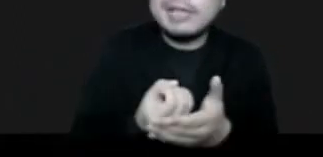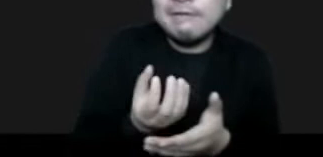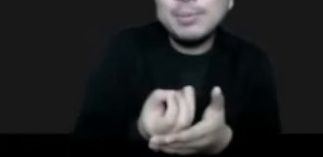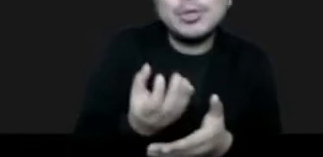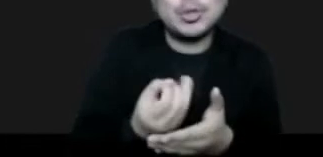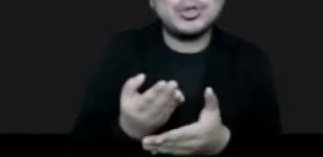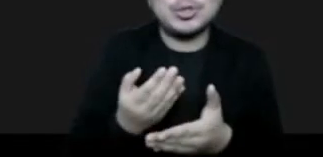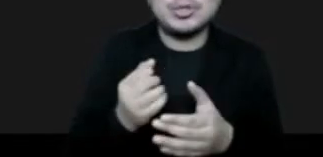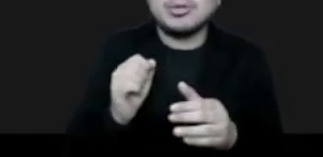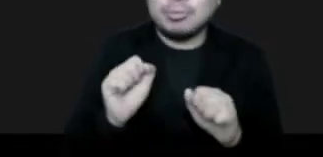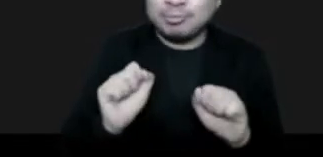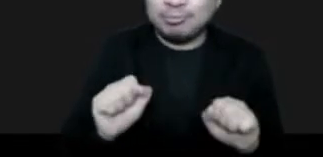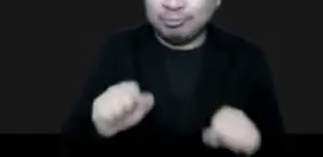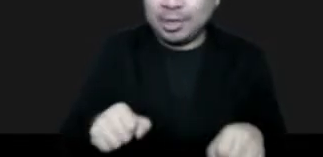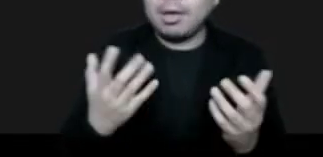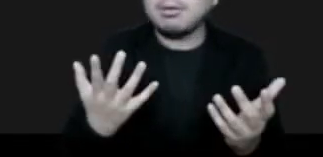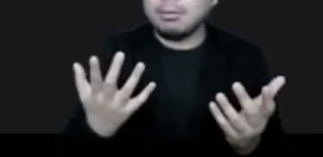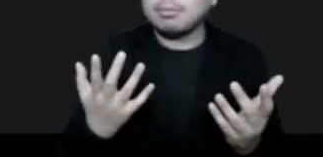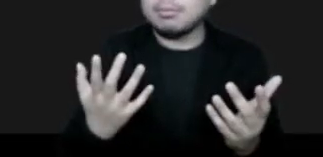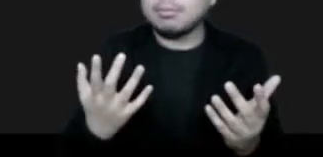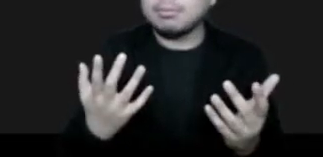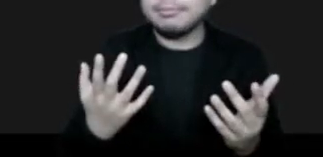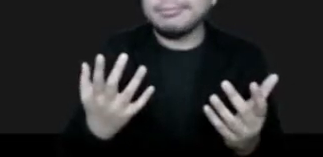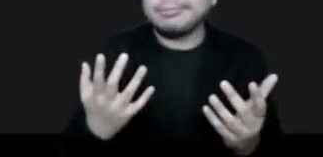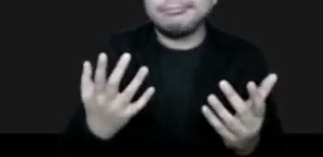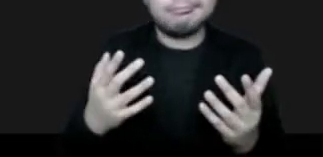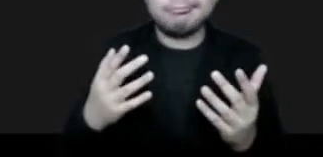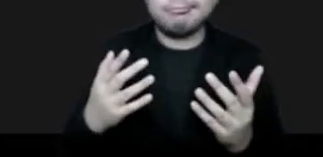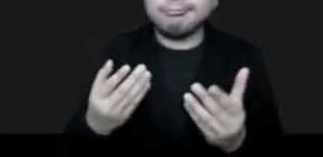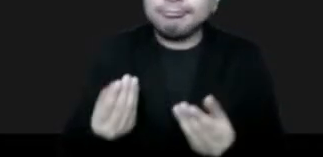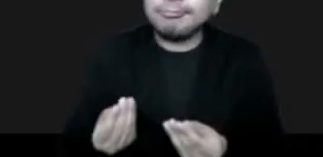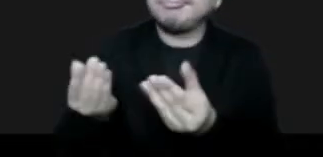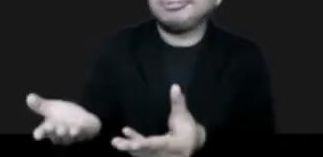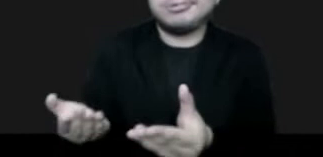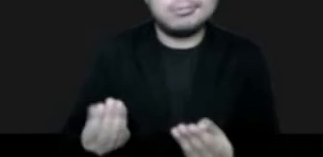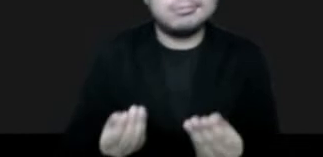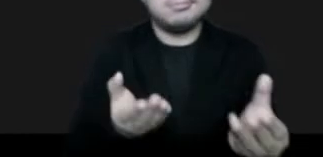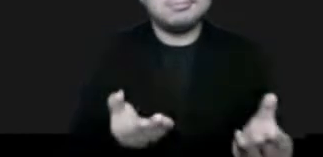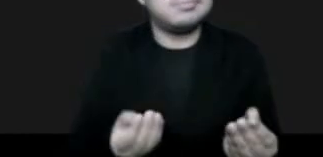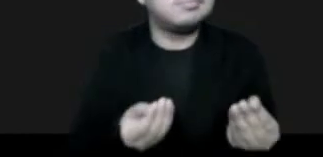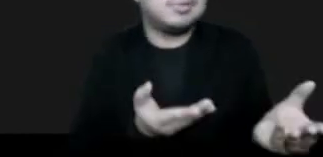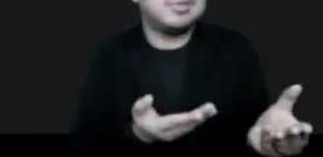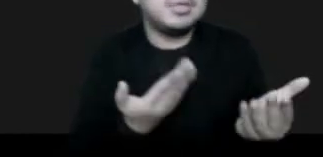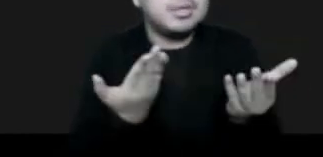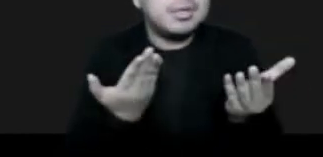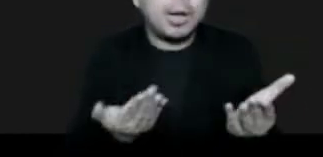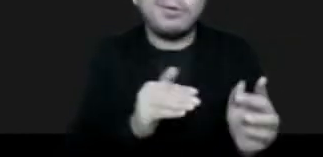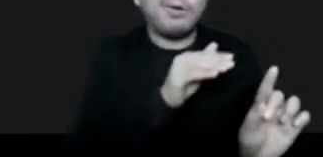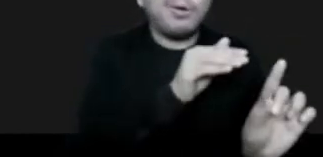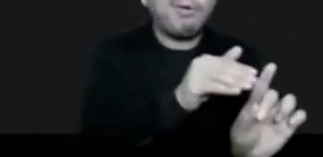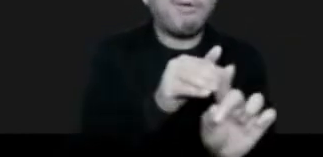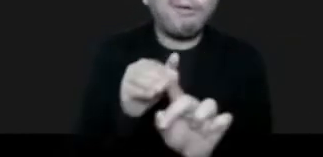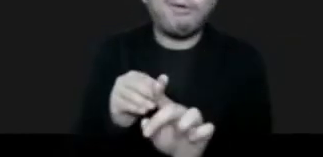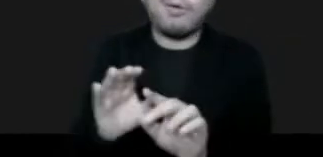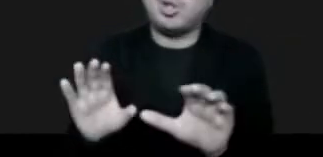had workshops and we called all the groups to come in and